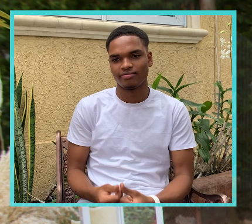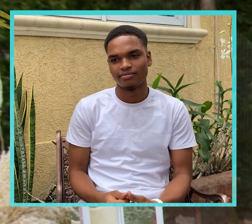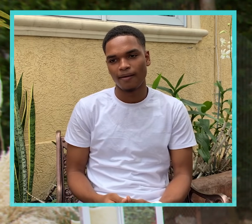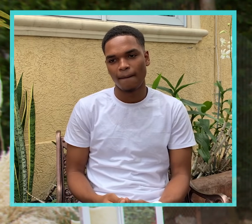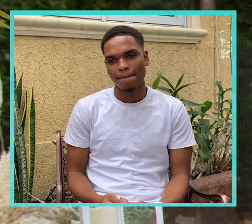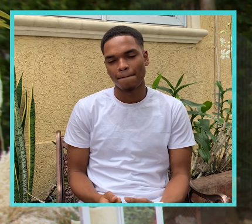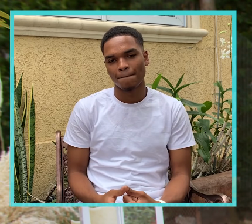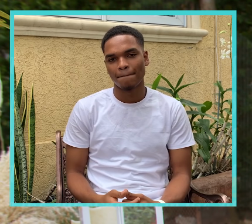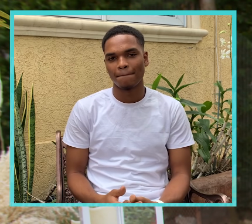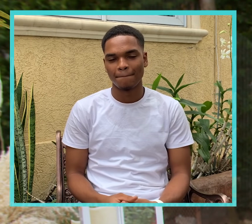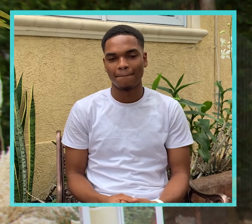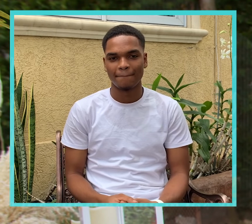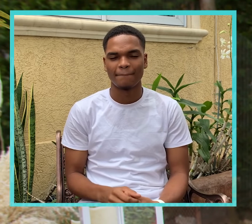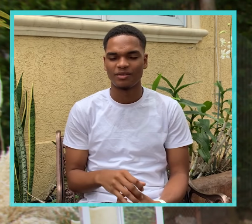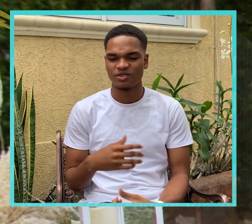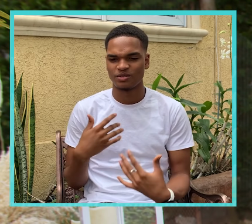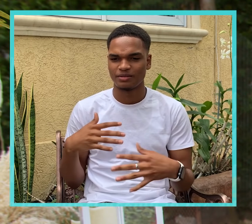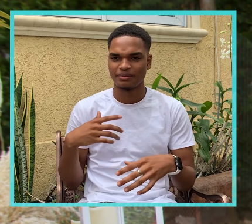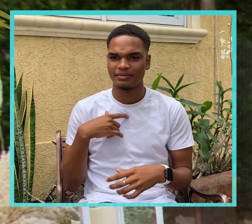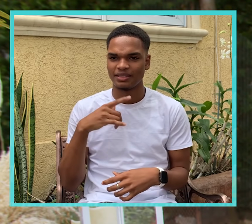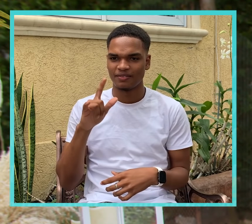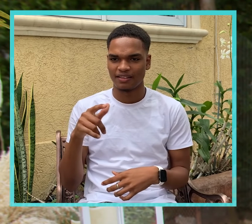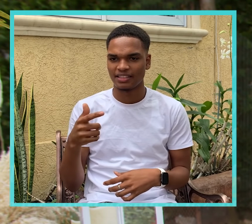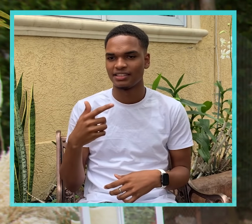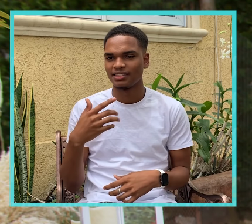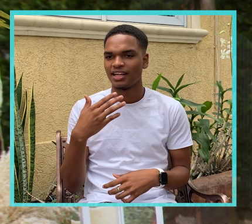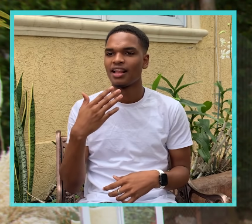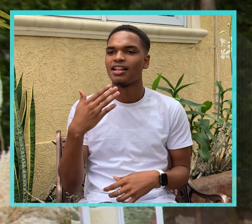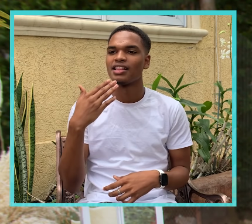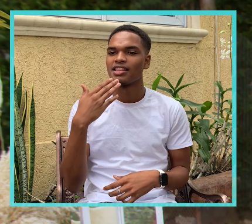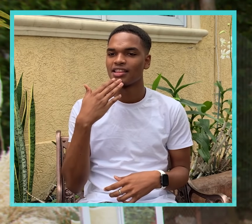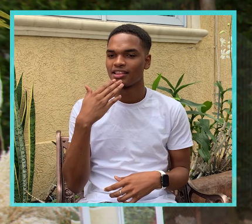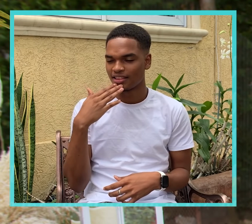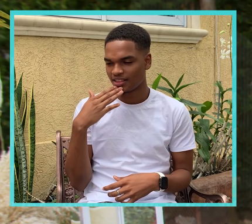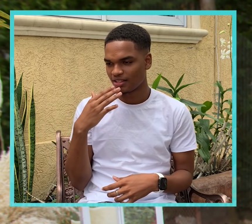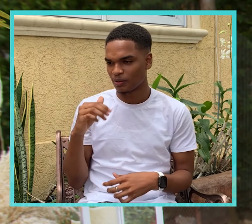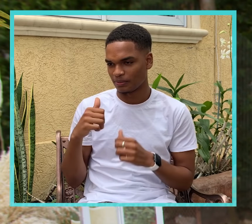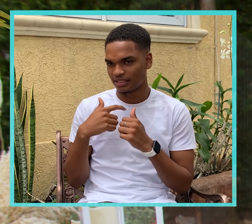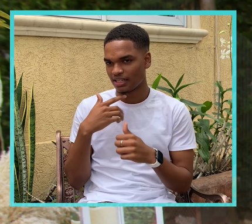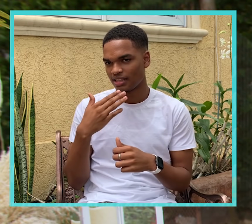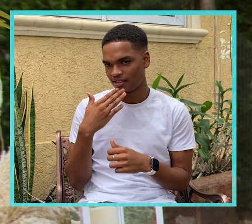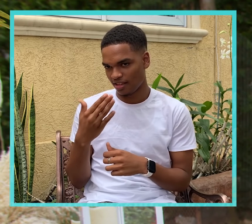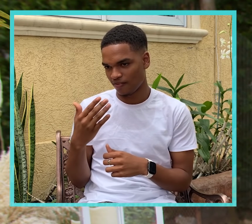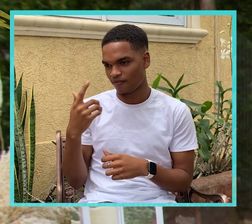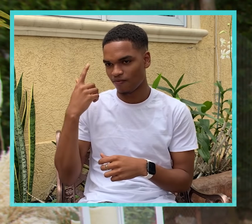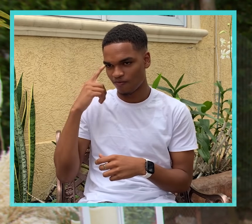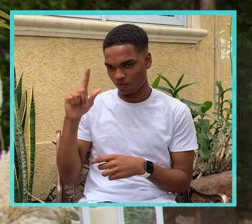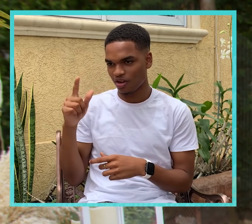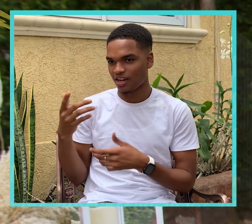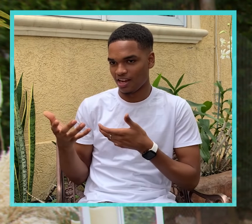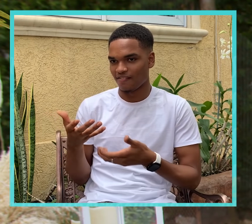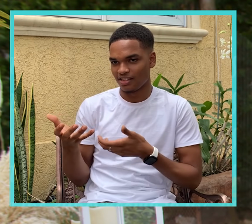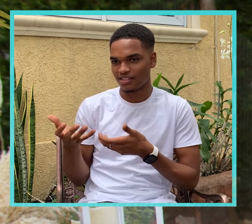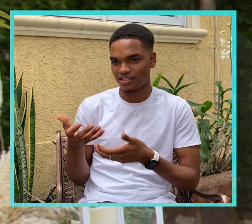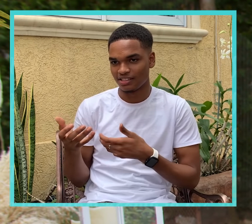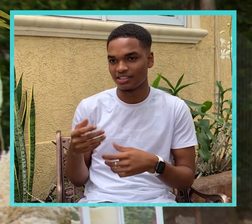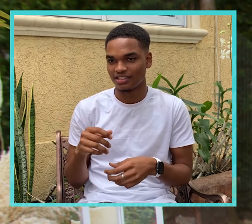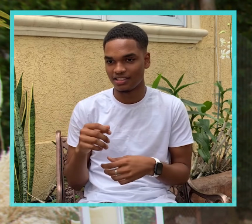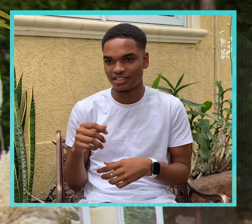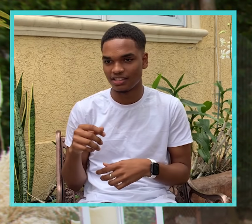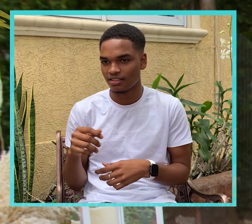I love that. How can I say? Let me see. Thank you. Thank you. For this conversation. Yes. Yes.